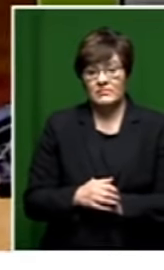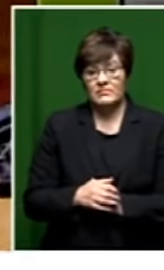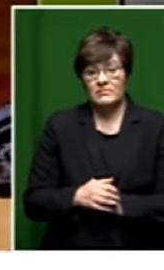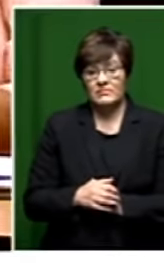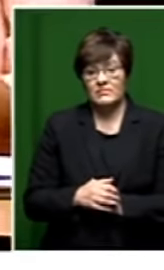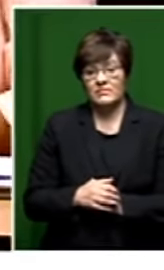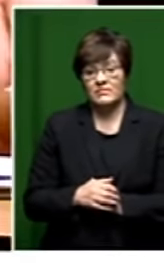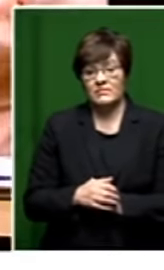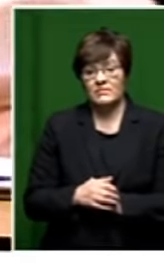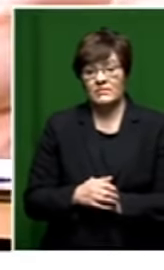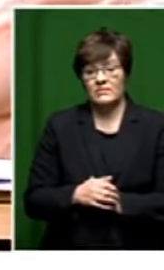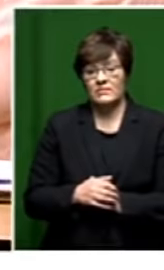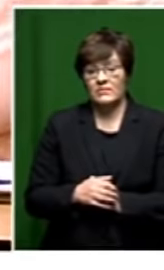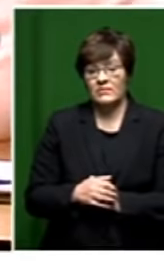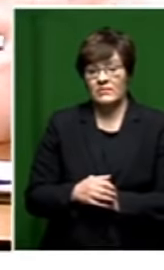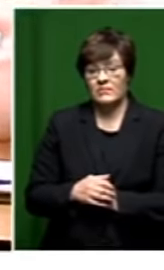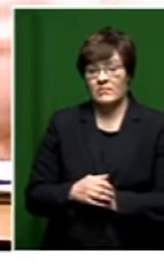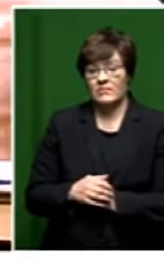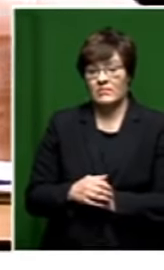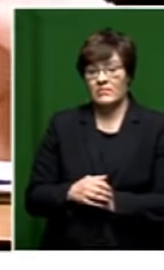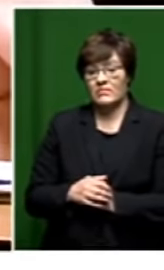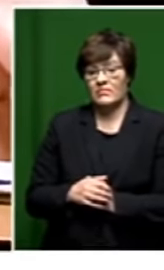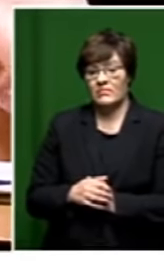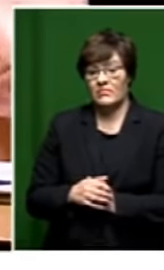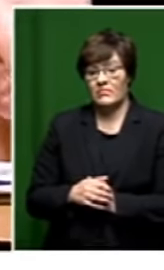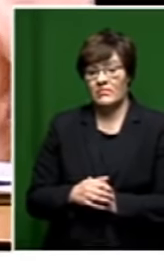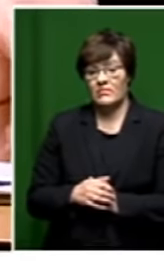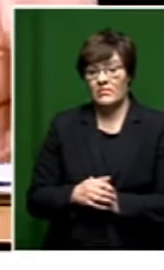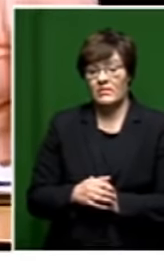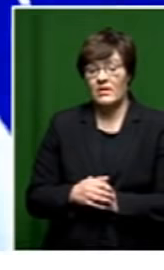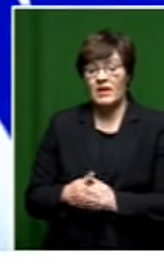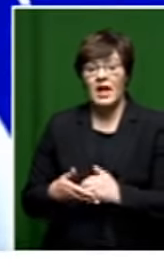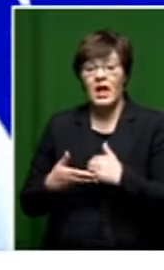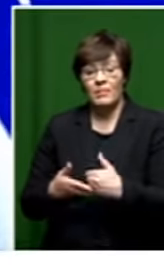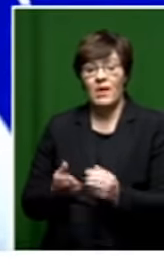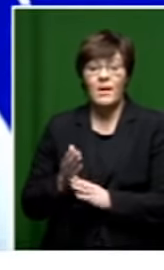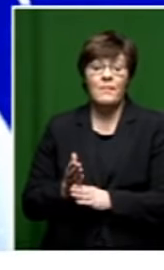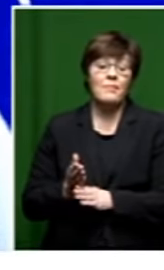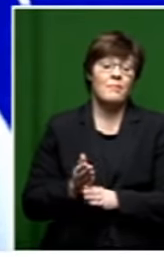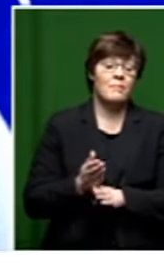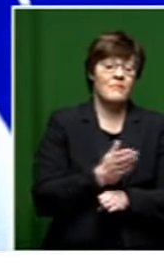So thank you for that. And I think it kind of helped that, even before